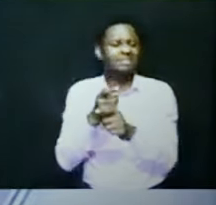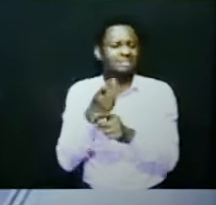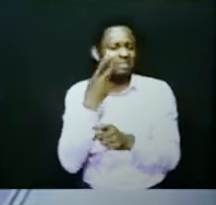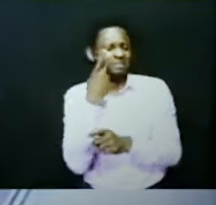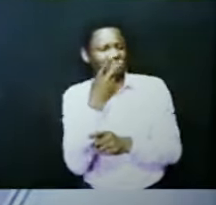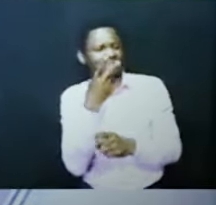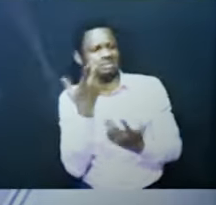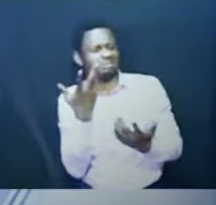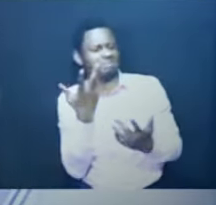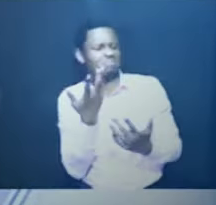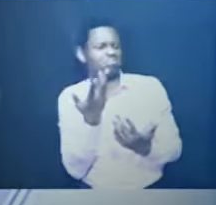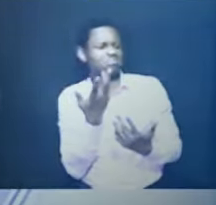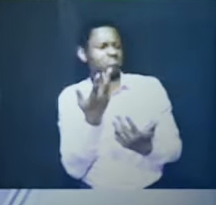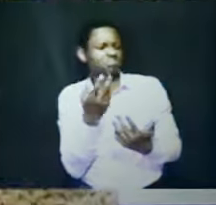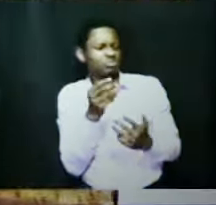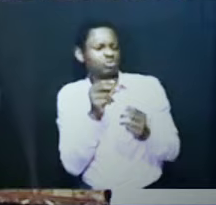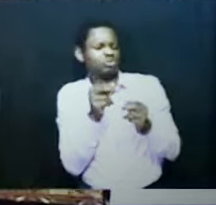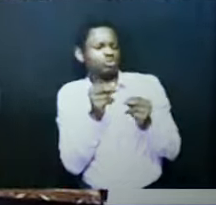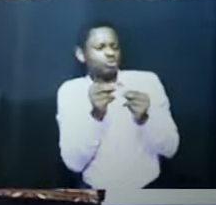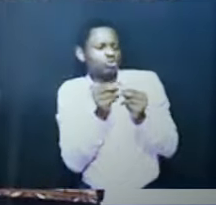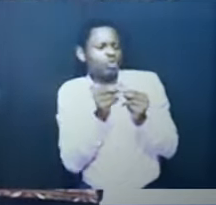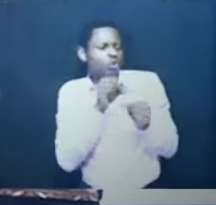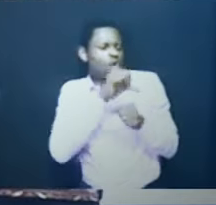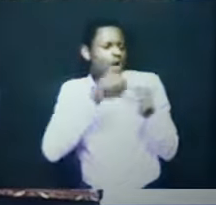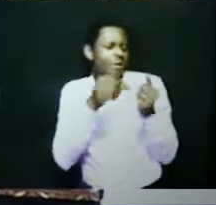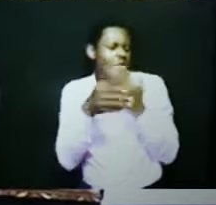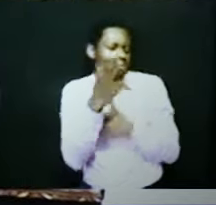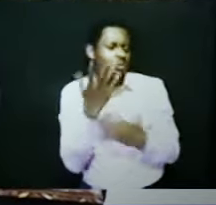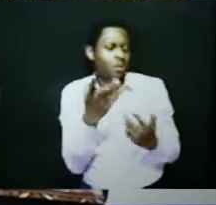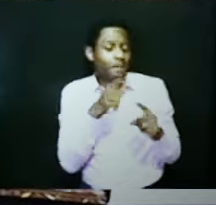end. Now,